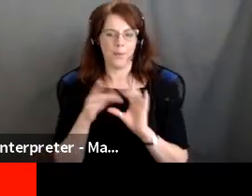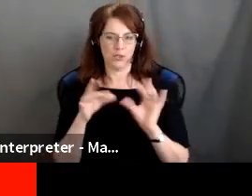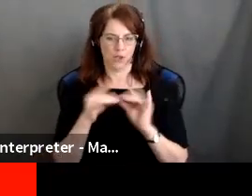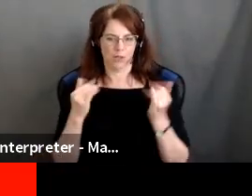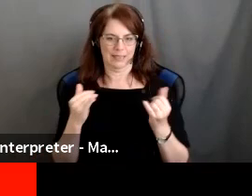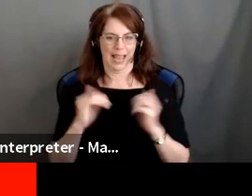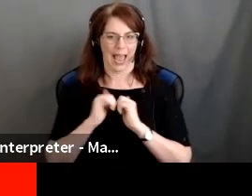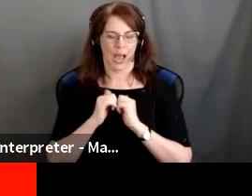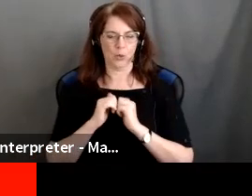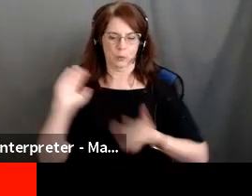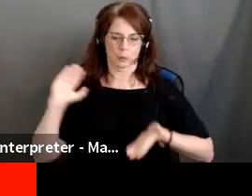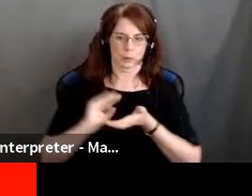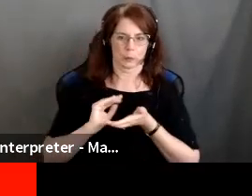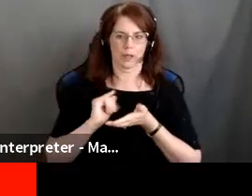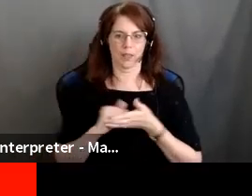those jitters we